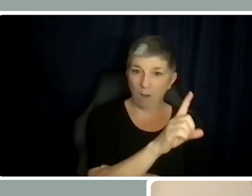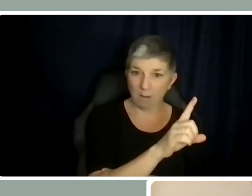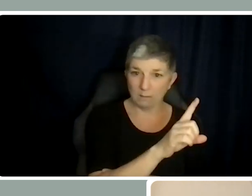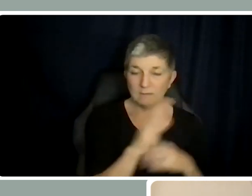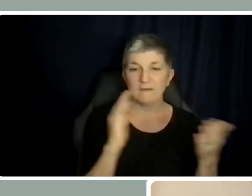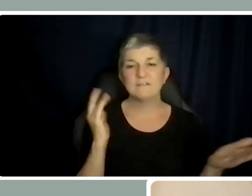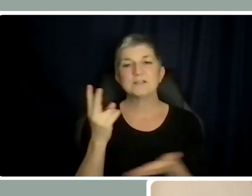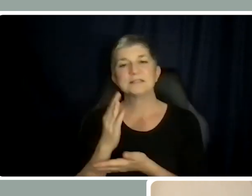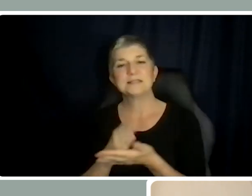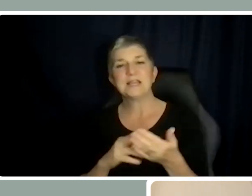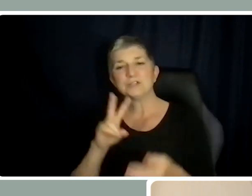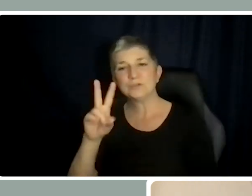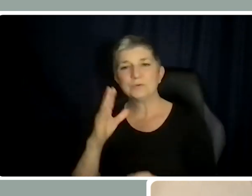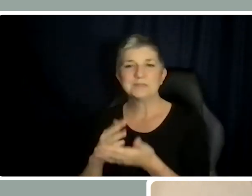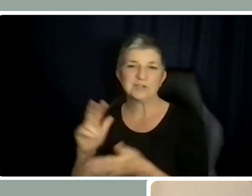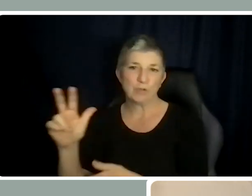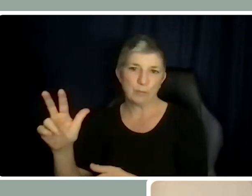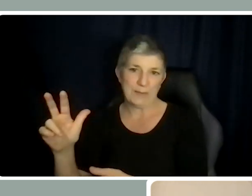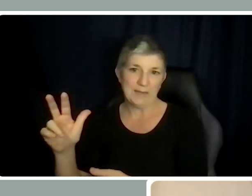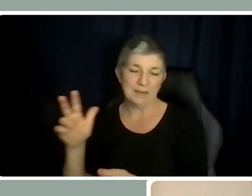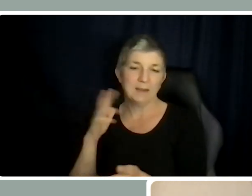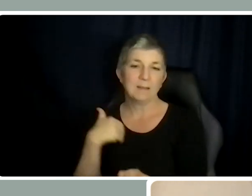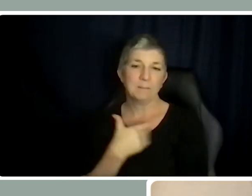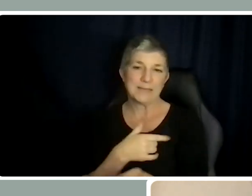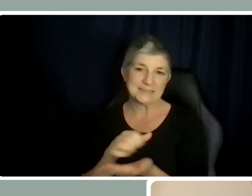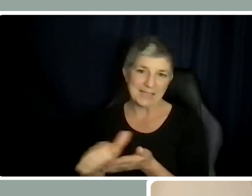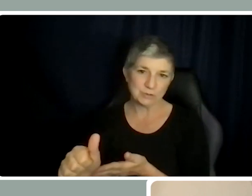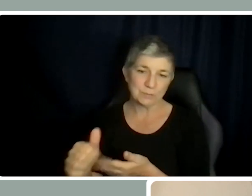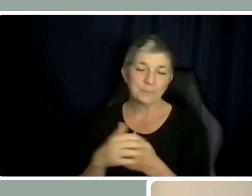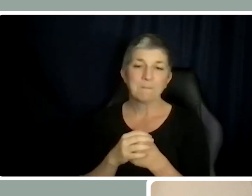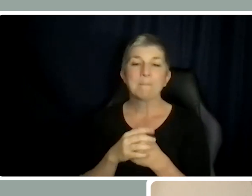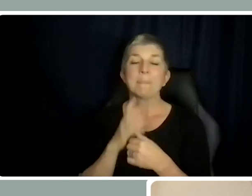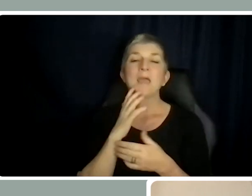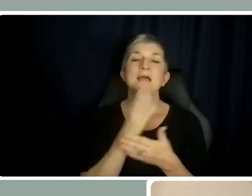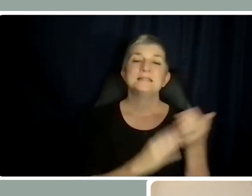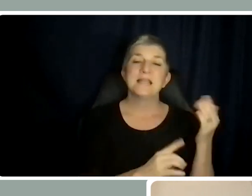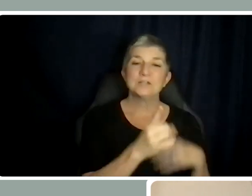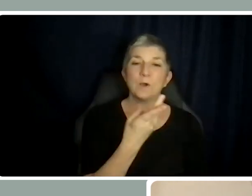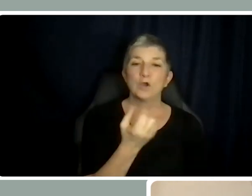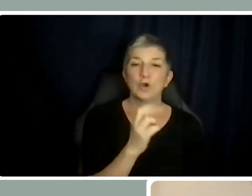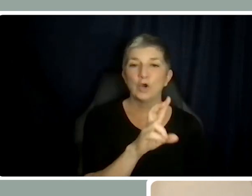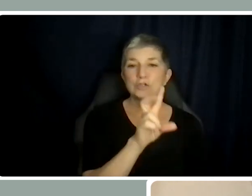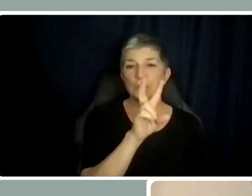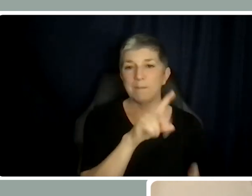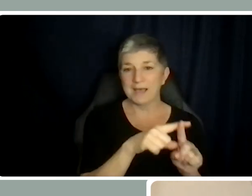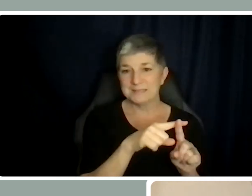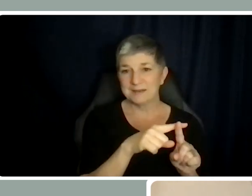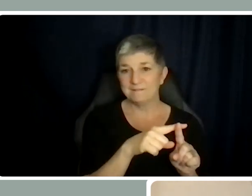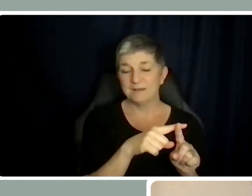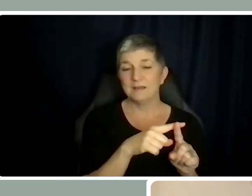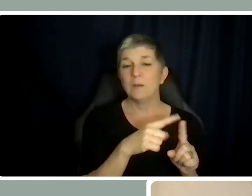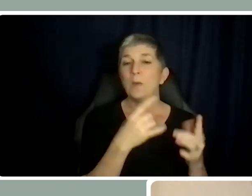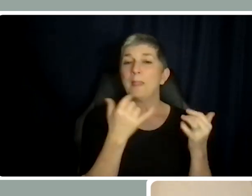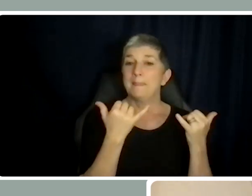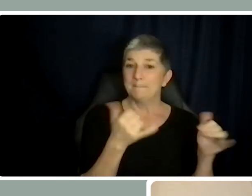versus a stage 2 to stage 3 HER2 positive breast cancer. So, for stage 1 HER2 positive breast cancer with the